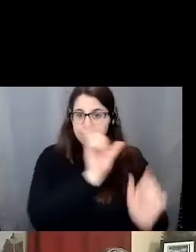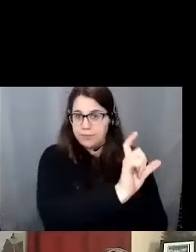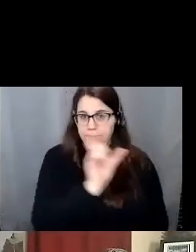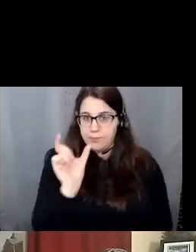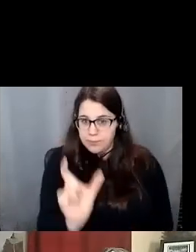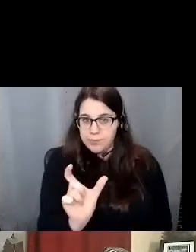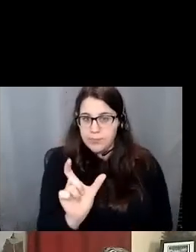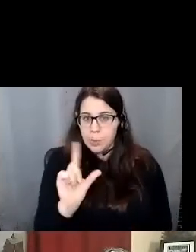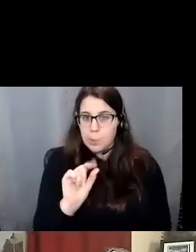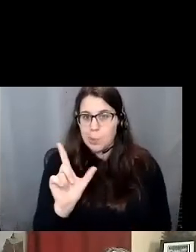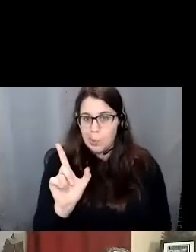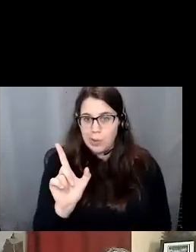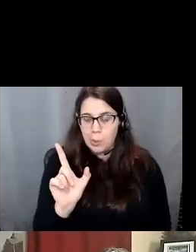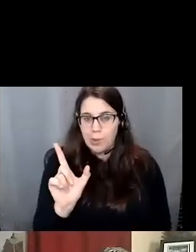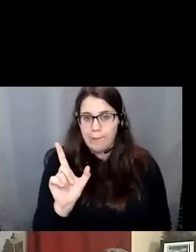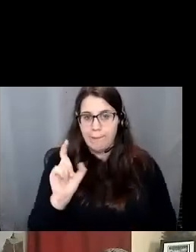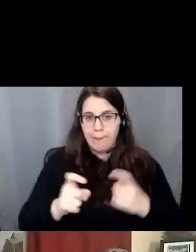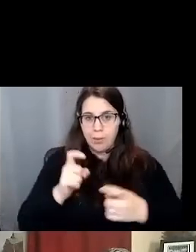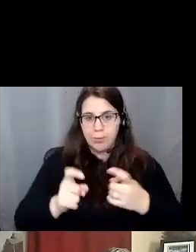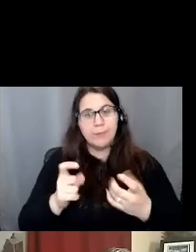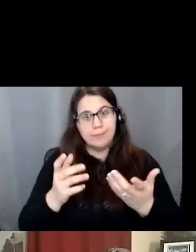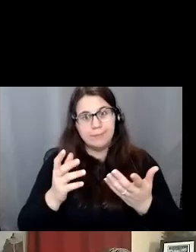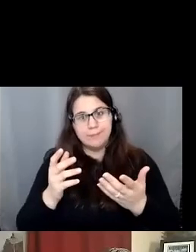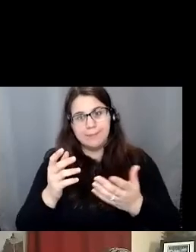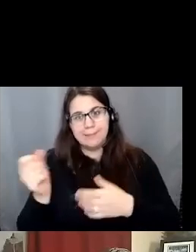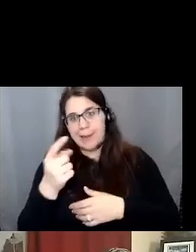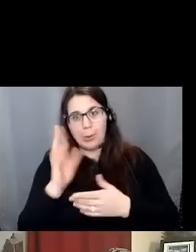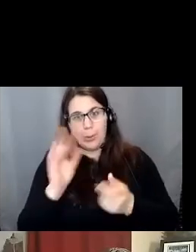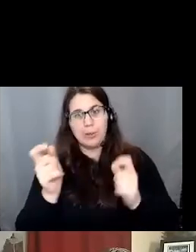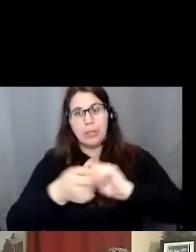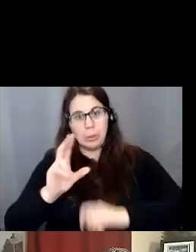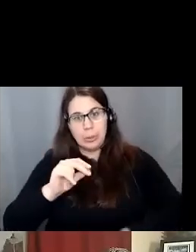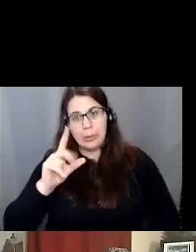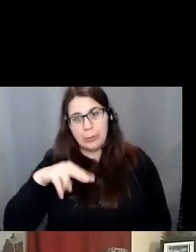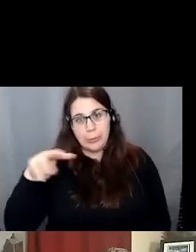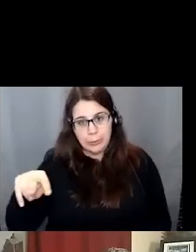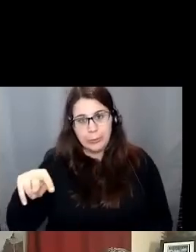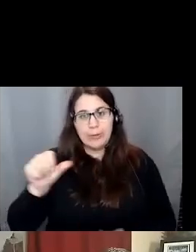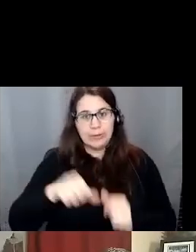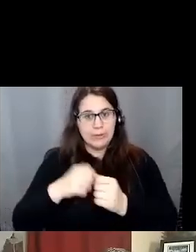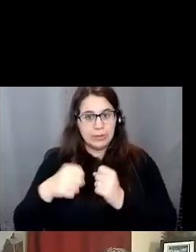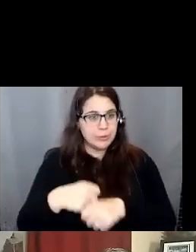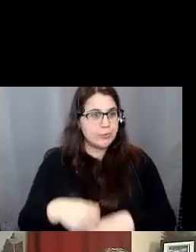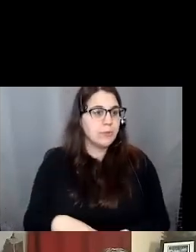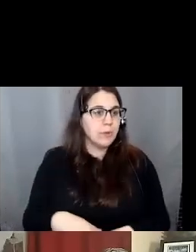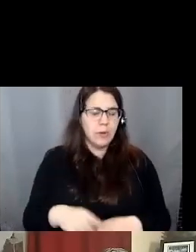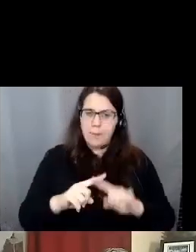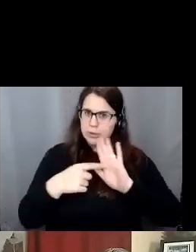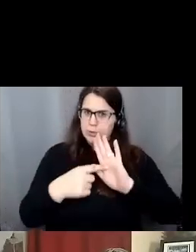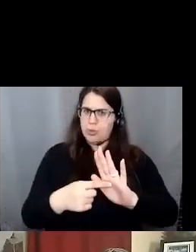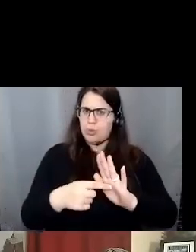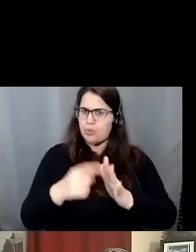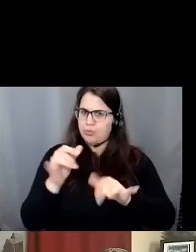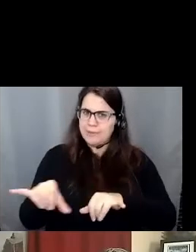Obviously, this will change when the calendar year changes. And it shows you what the standard contribution limit is.